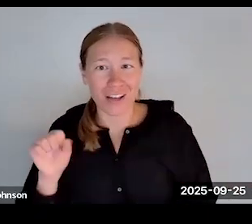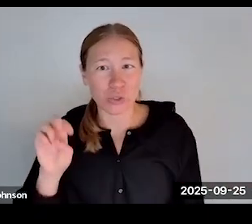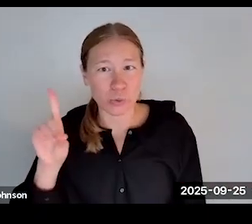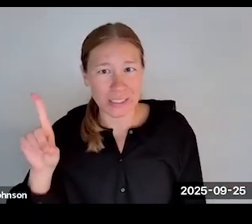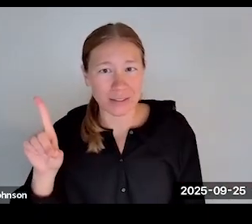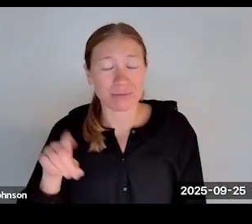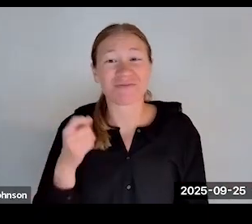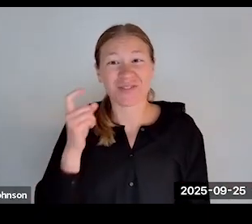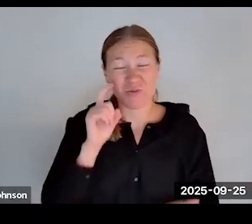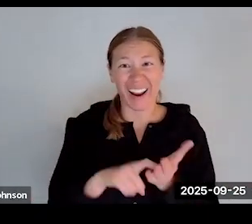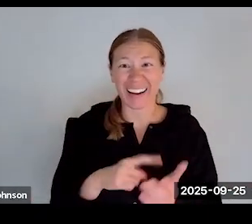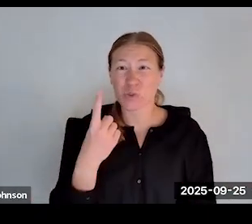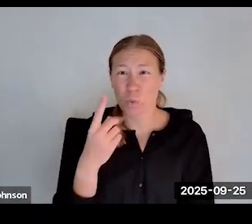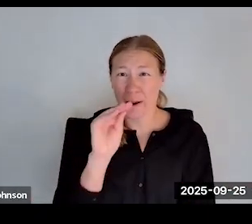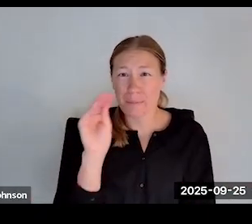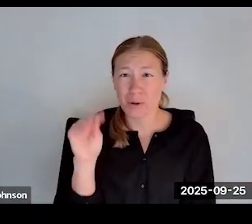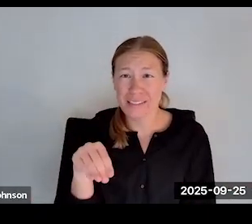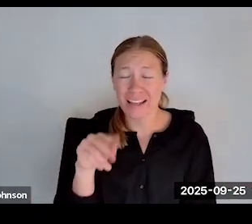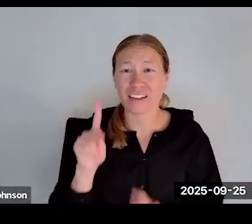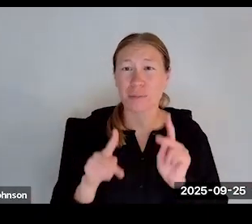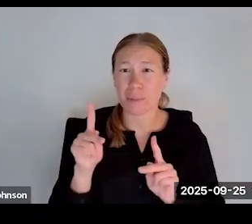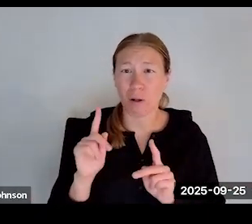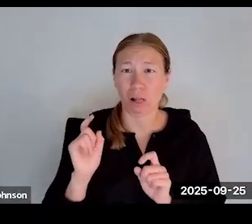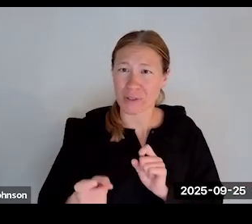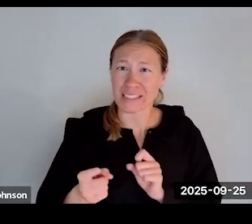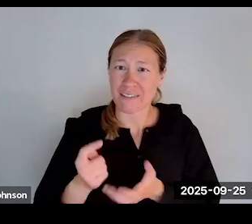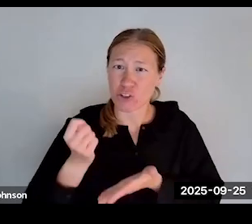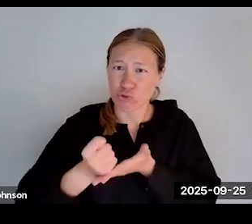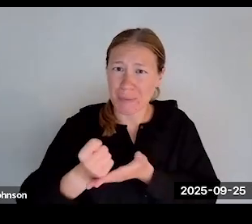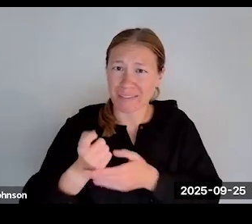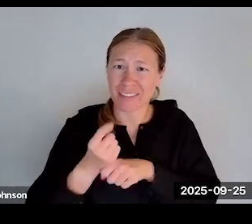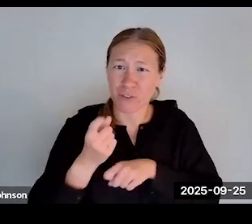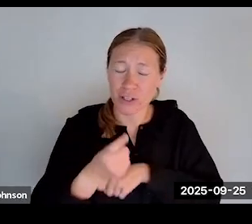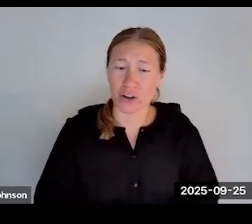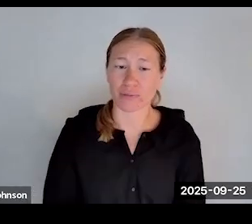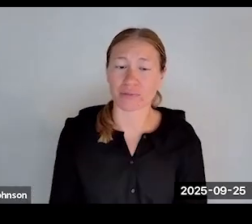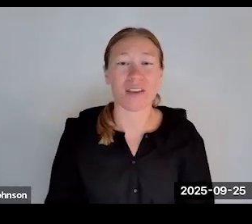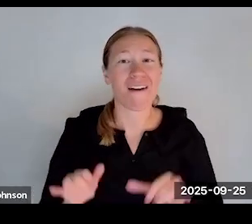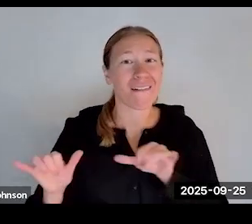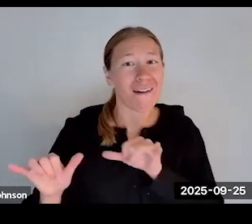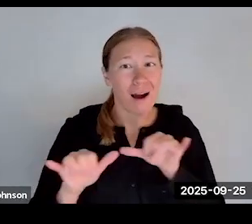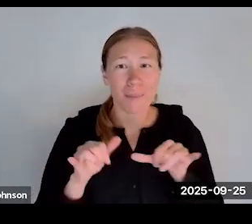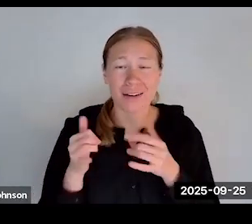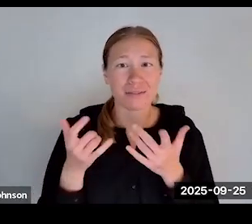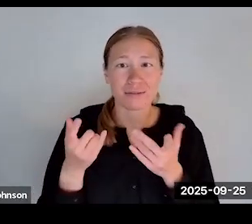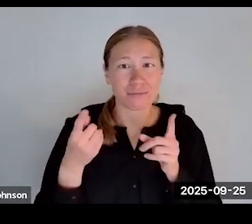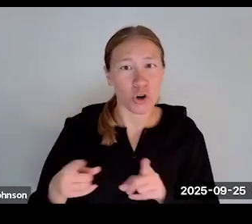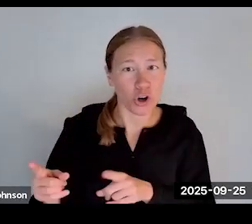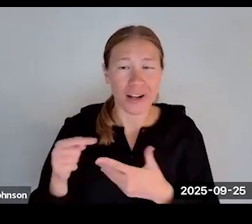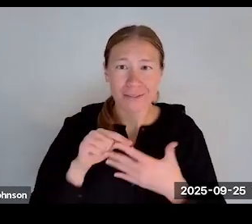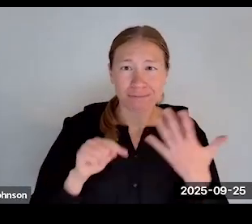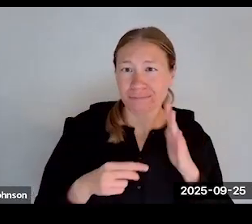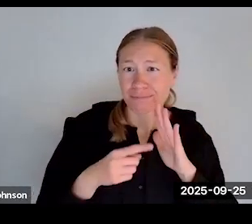those individuals receive treatment annually. Some commonly occurring conditions with a substance use